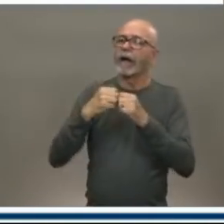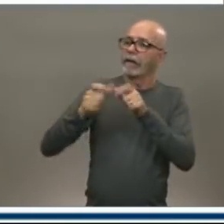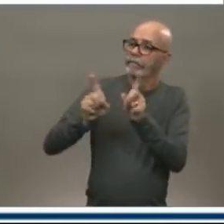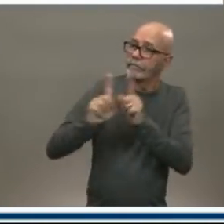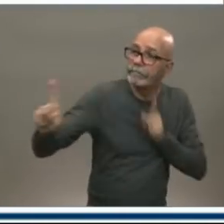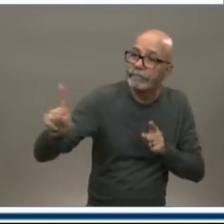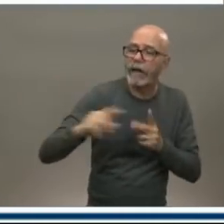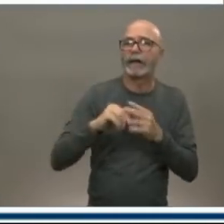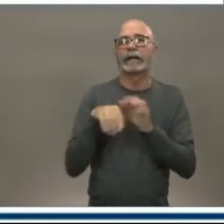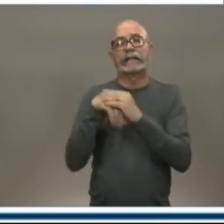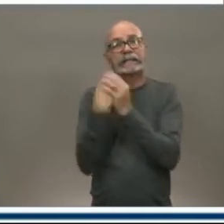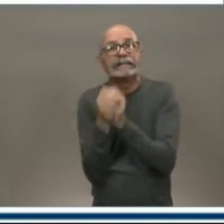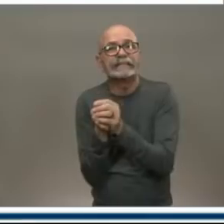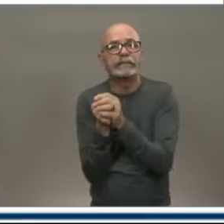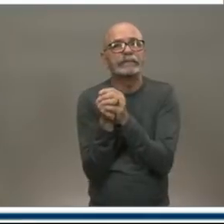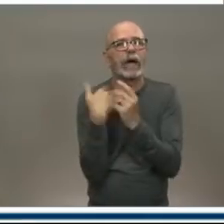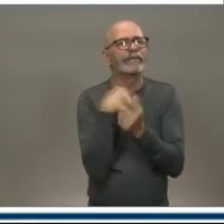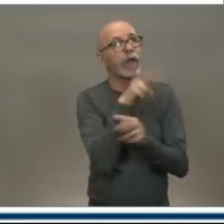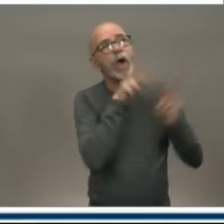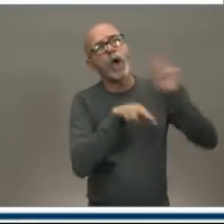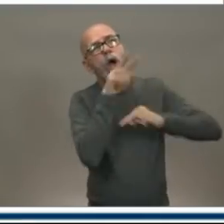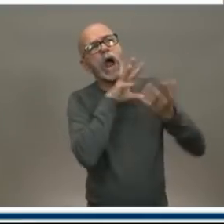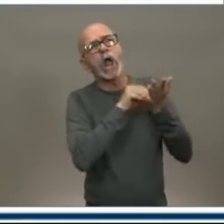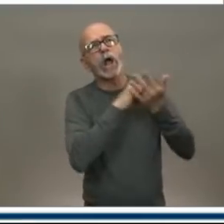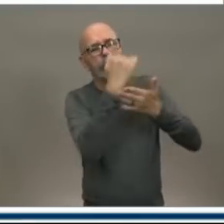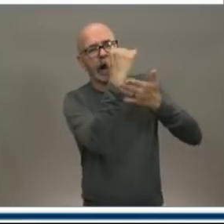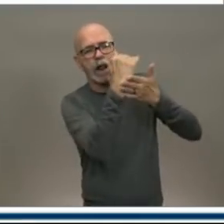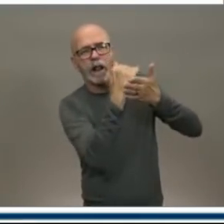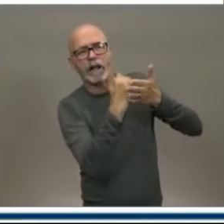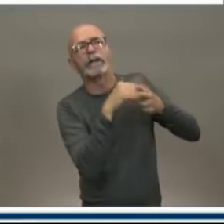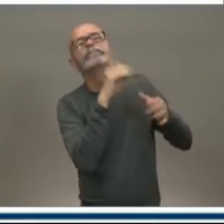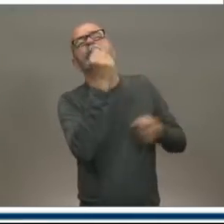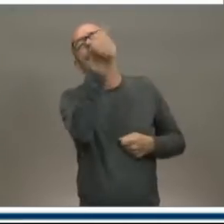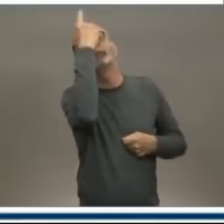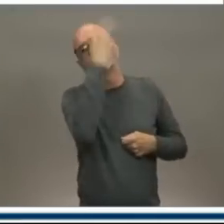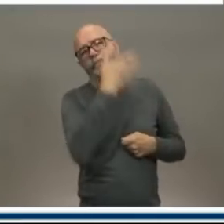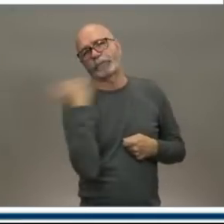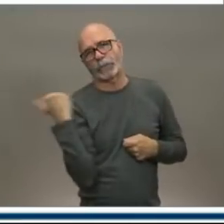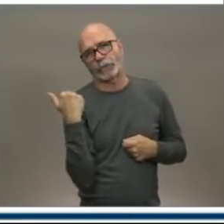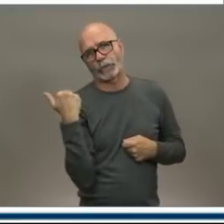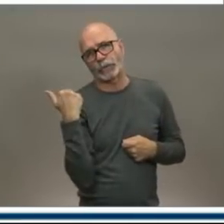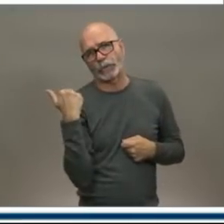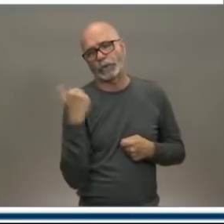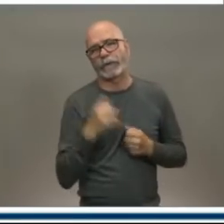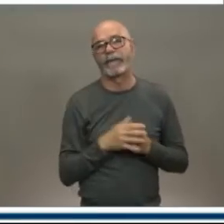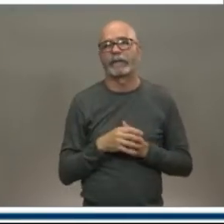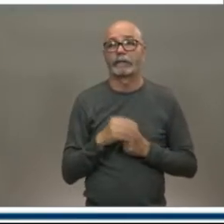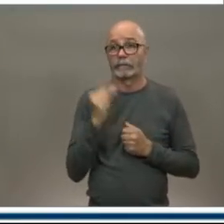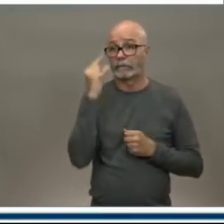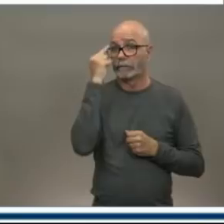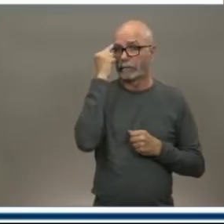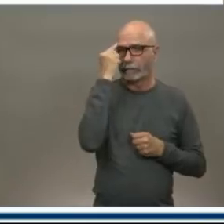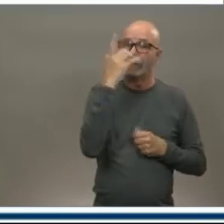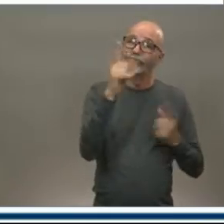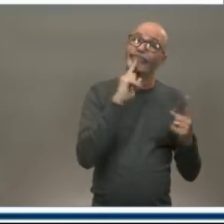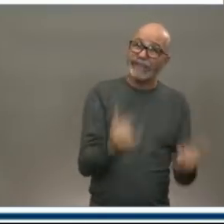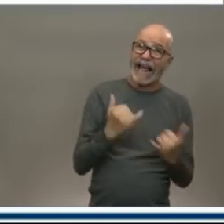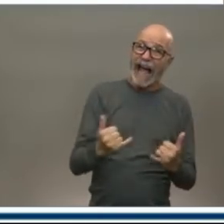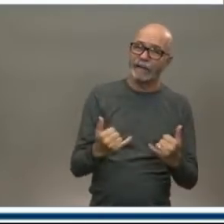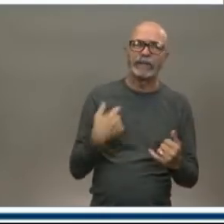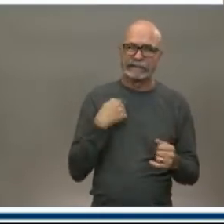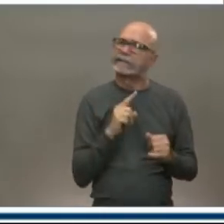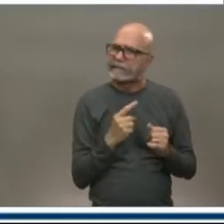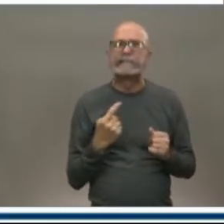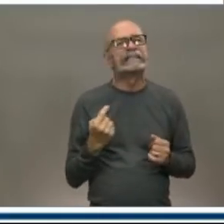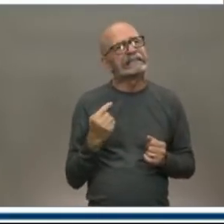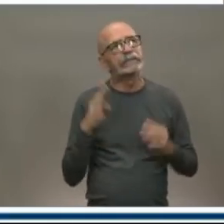spreads. So that's why I am concerned when I hear reports of more people not wearing masks